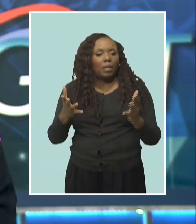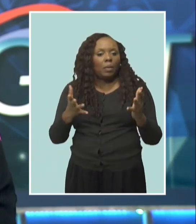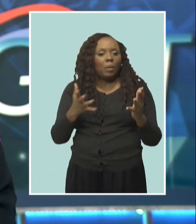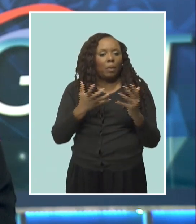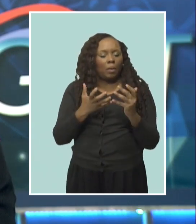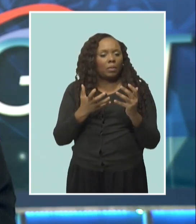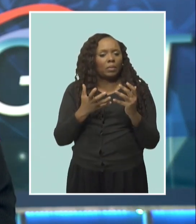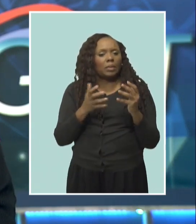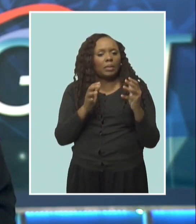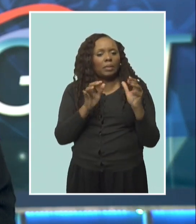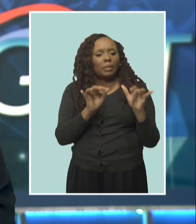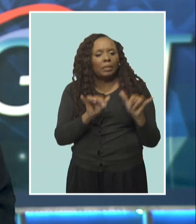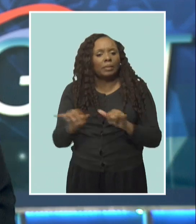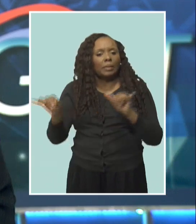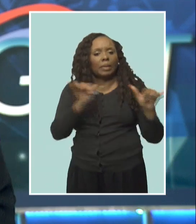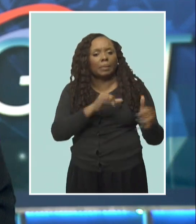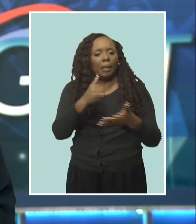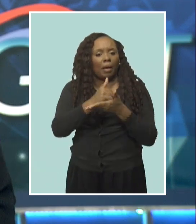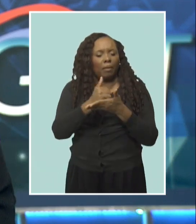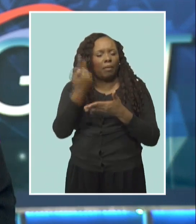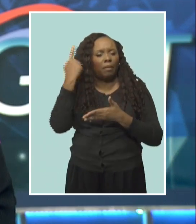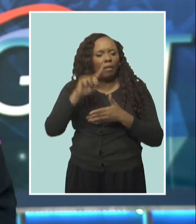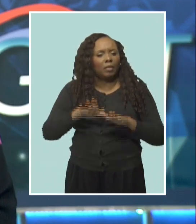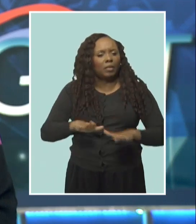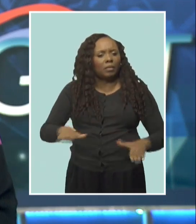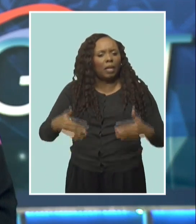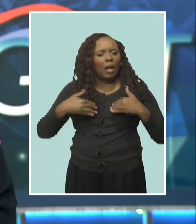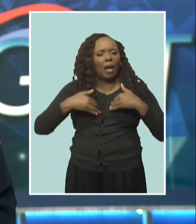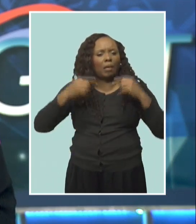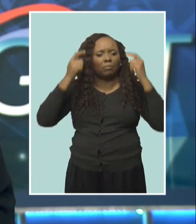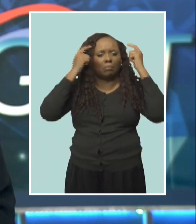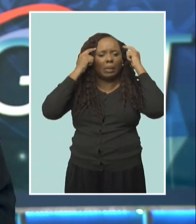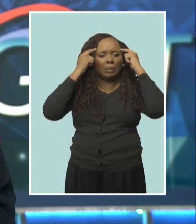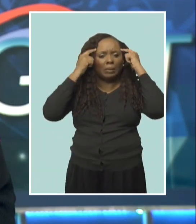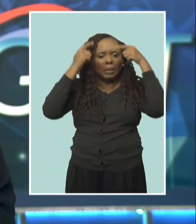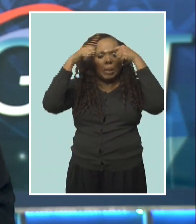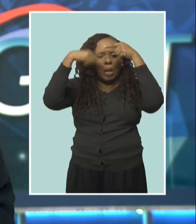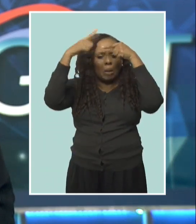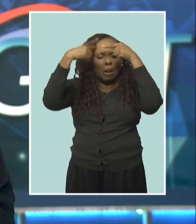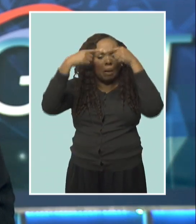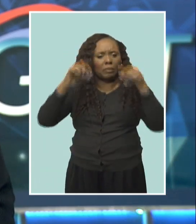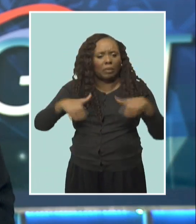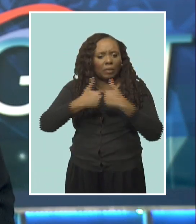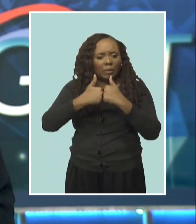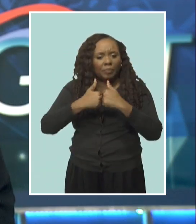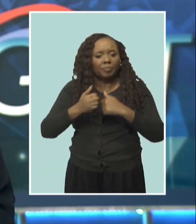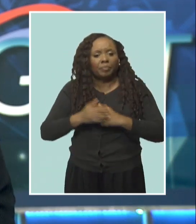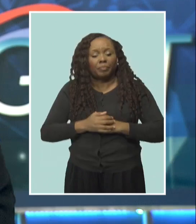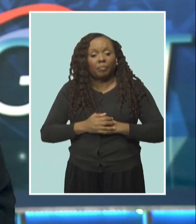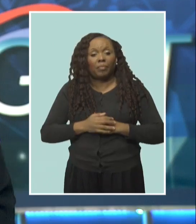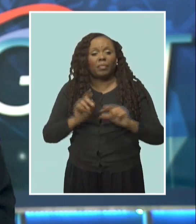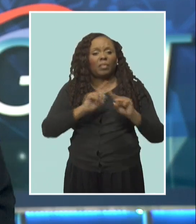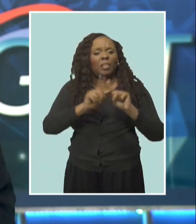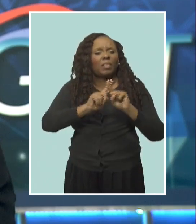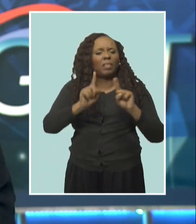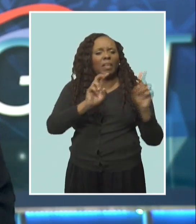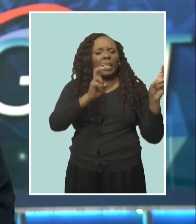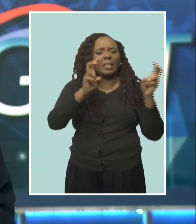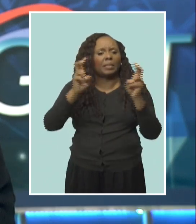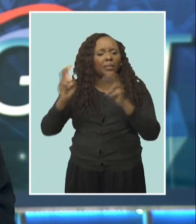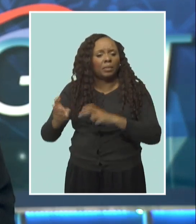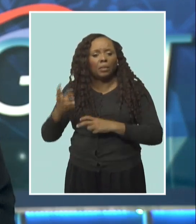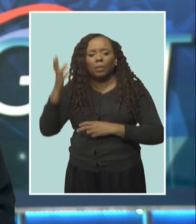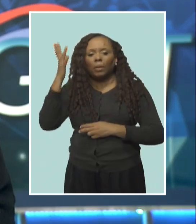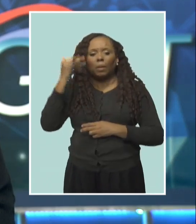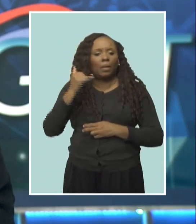Humphrey wants the country to do the same for those with cognitive challenges. He says such persons face several issues because